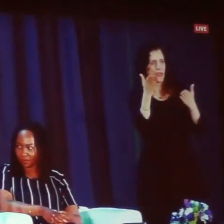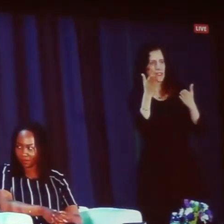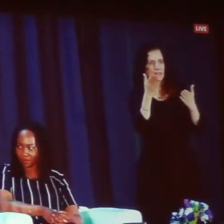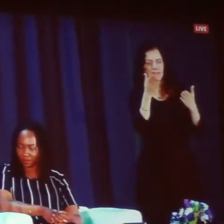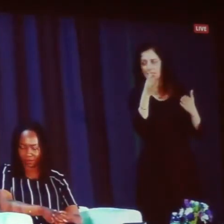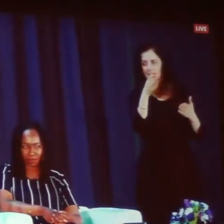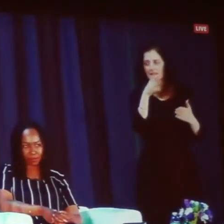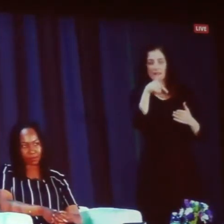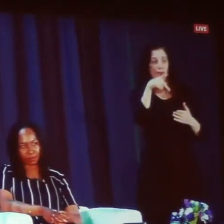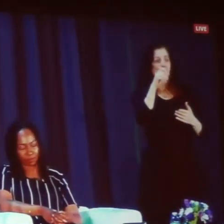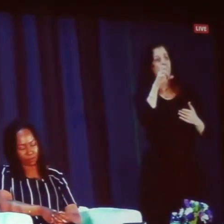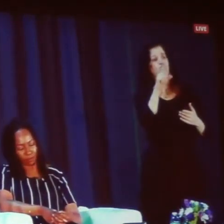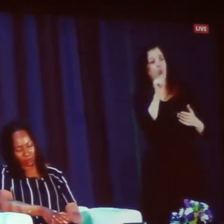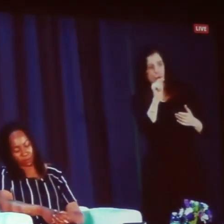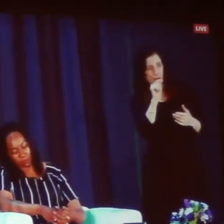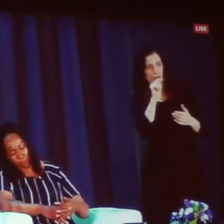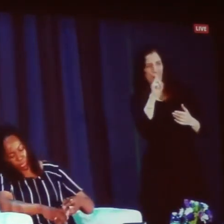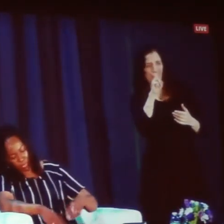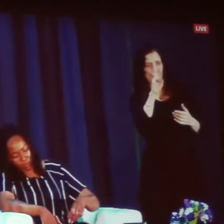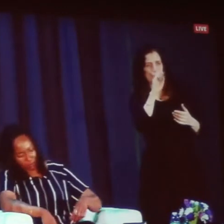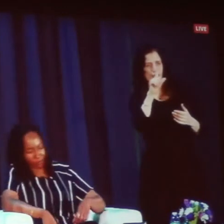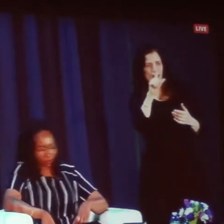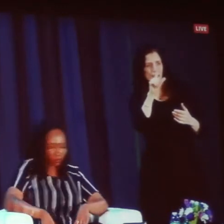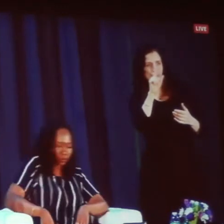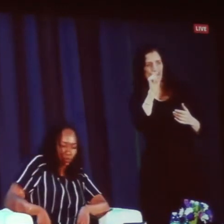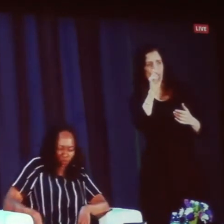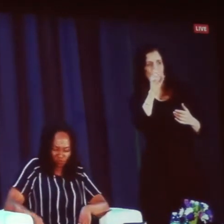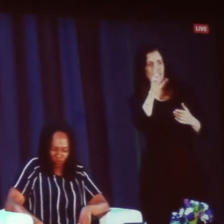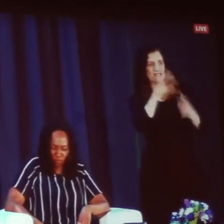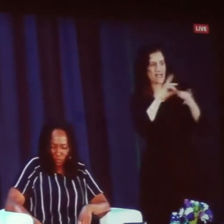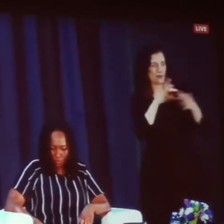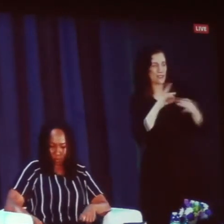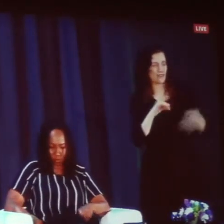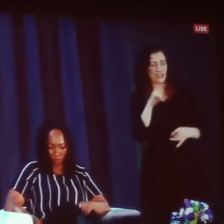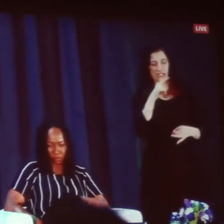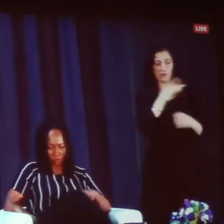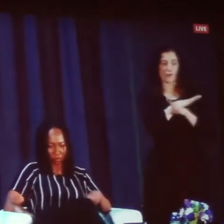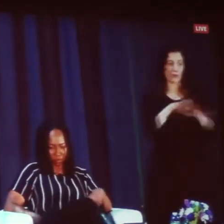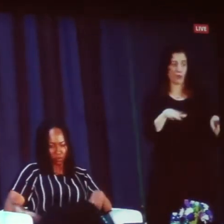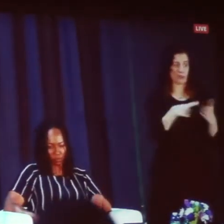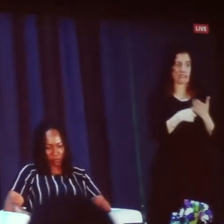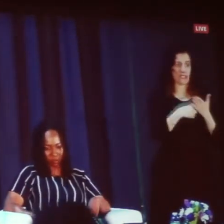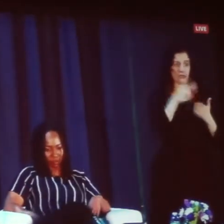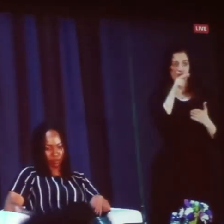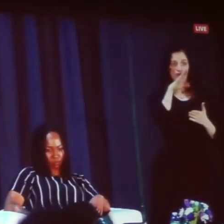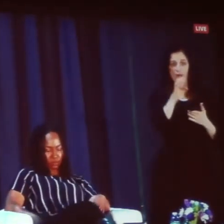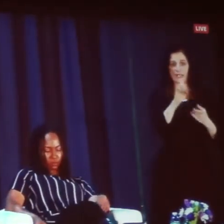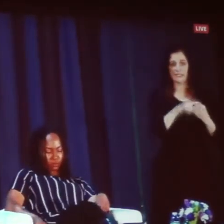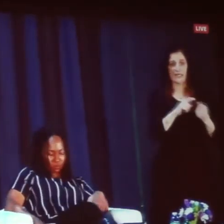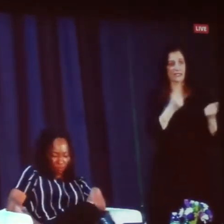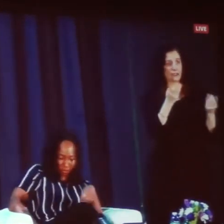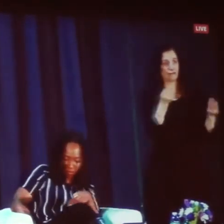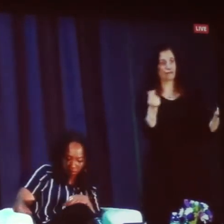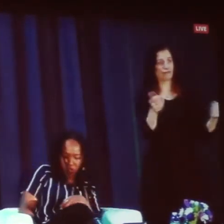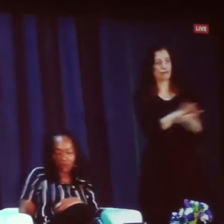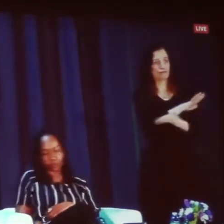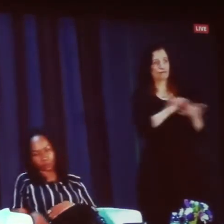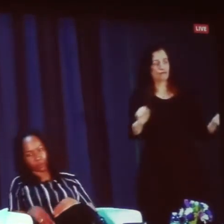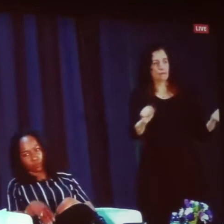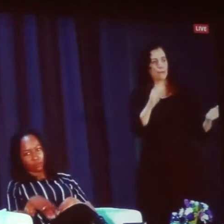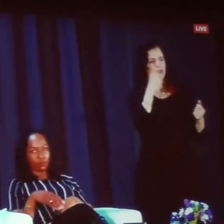post-racial narrative, right? She's saying, if we don't talk about race, race doesn't exist anymore. And talking about race is